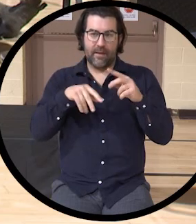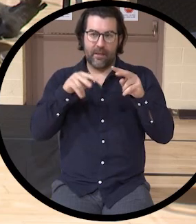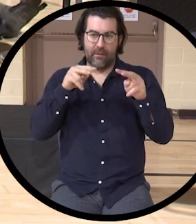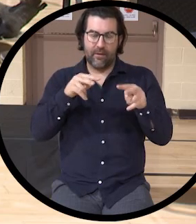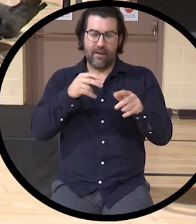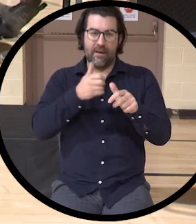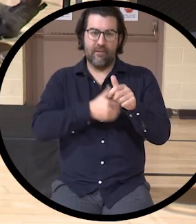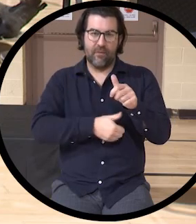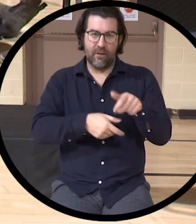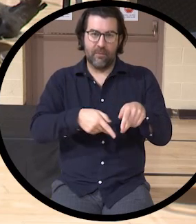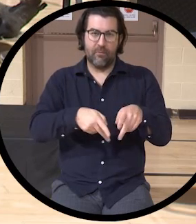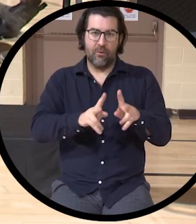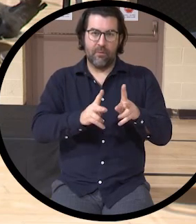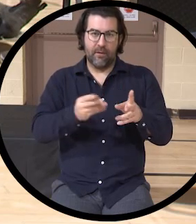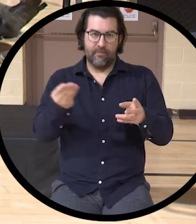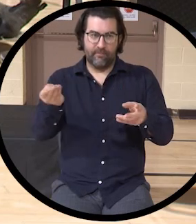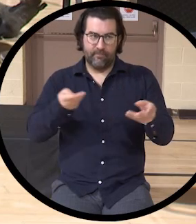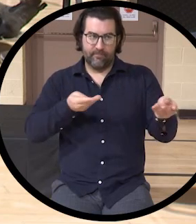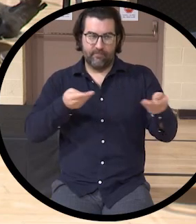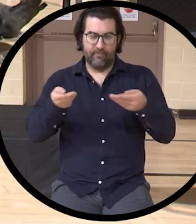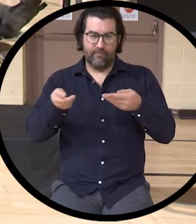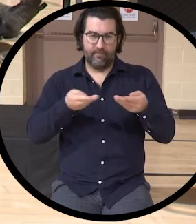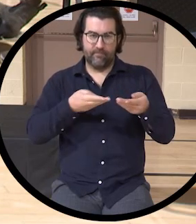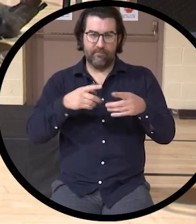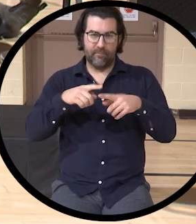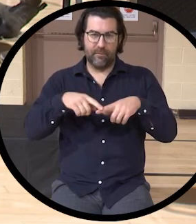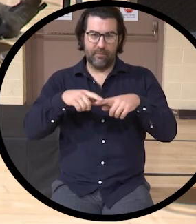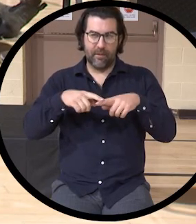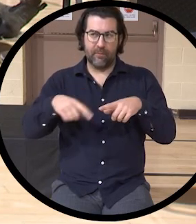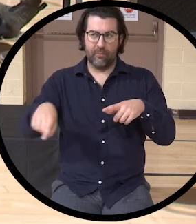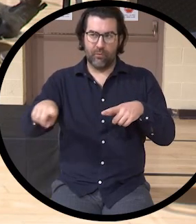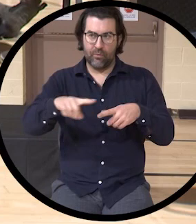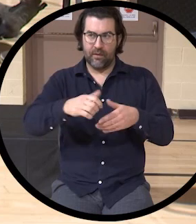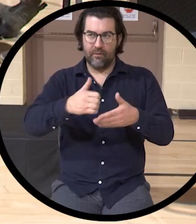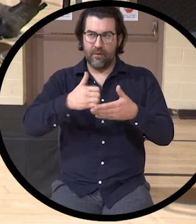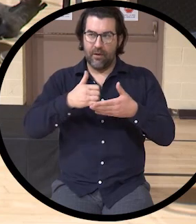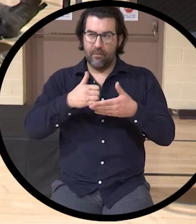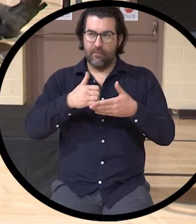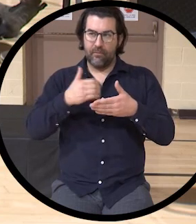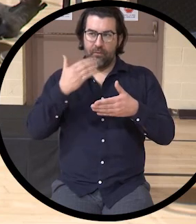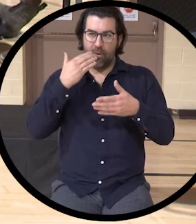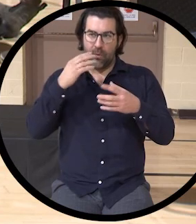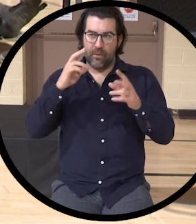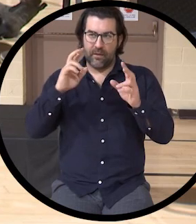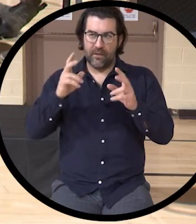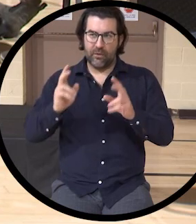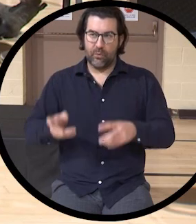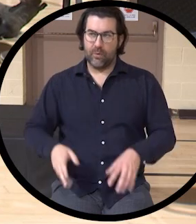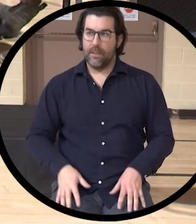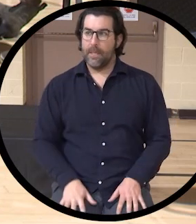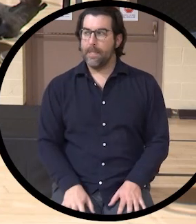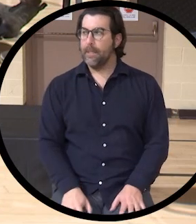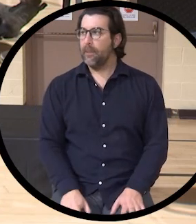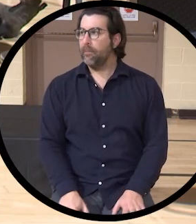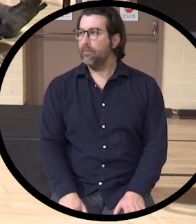that comes through. So we really rely on some of you for help to know where these issues are.